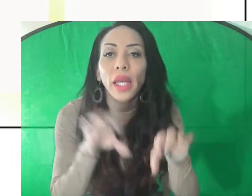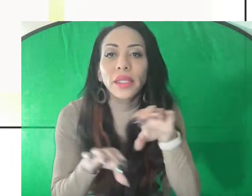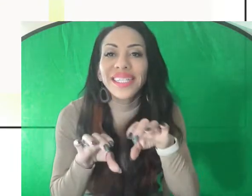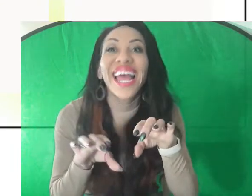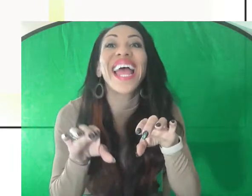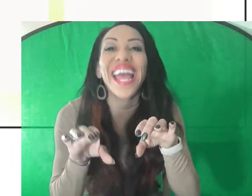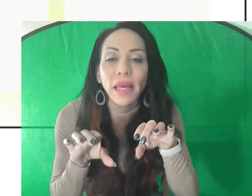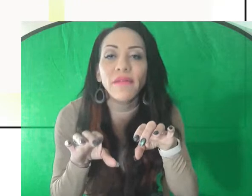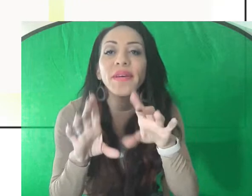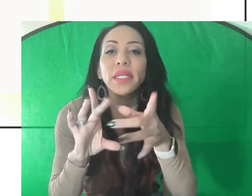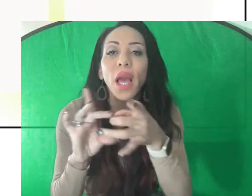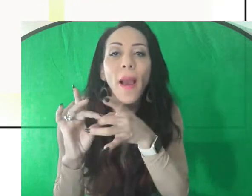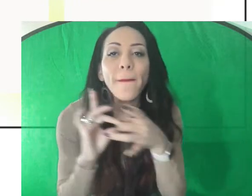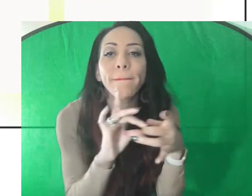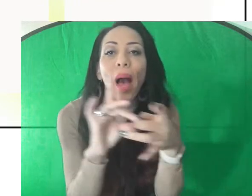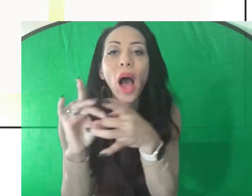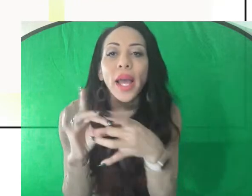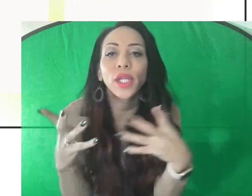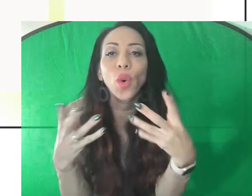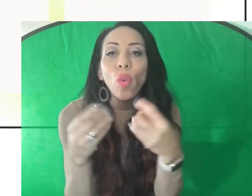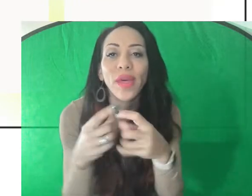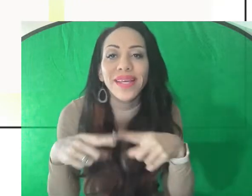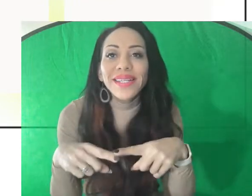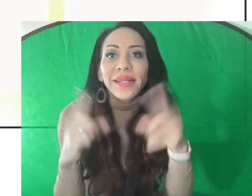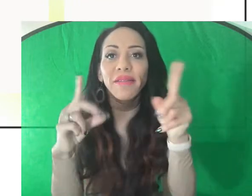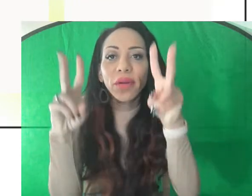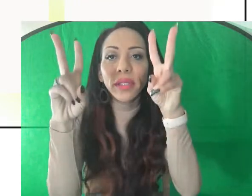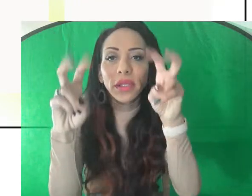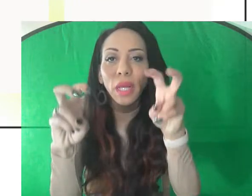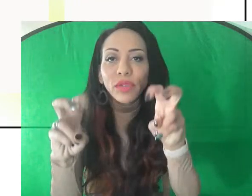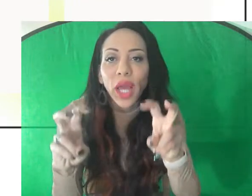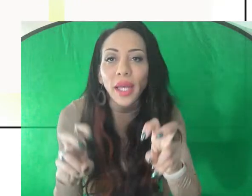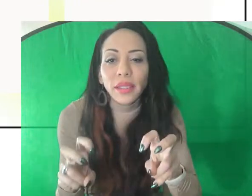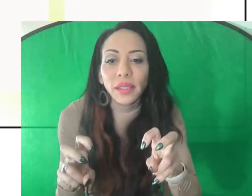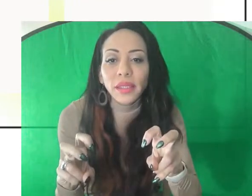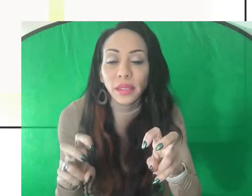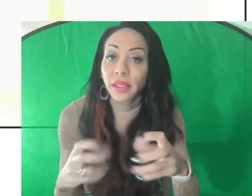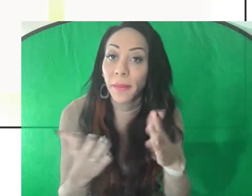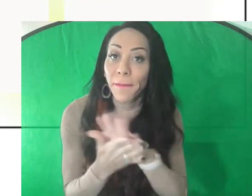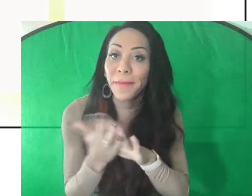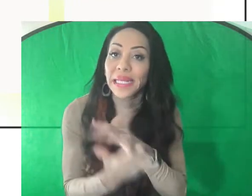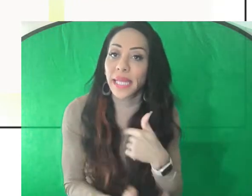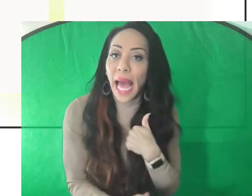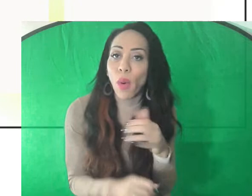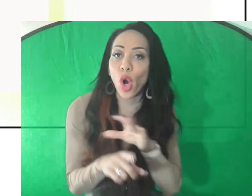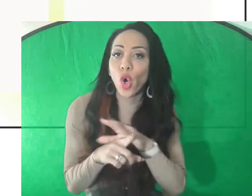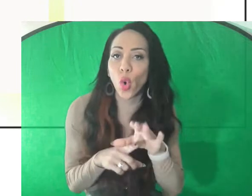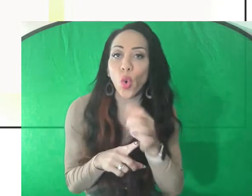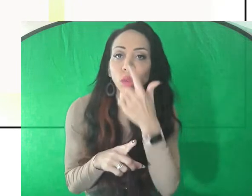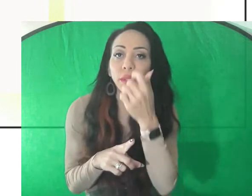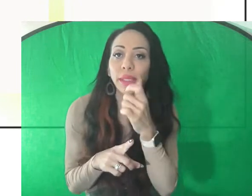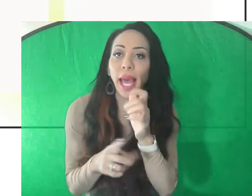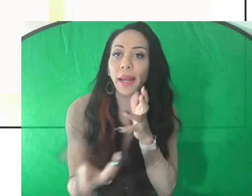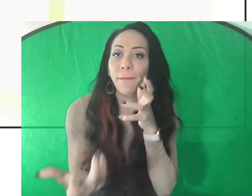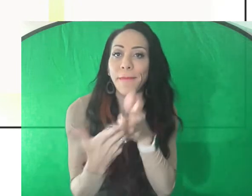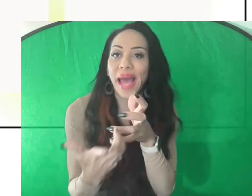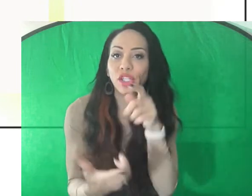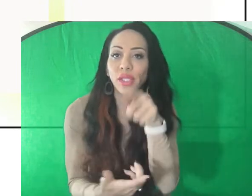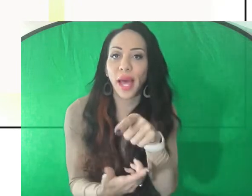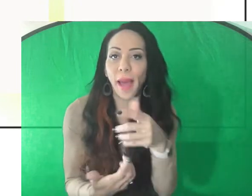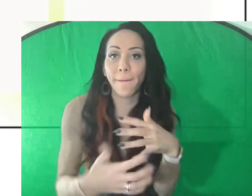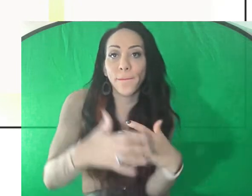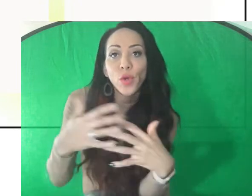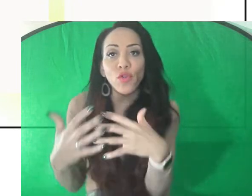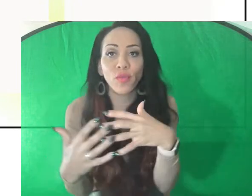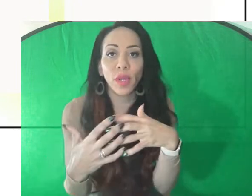with other subjects, our programme really sits well within that, because combining movement and